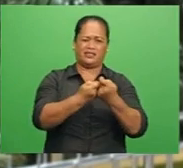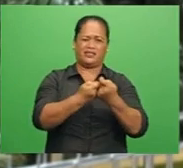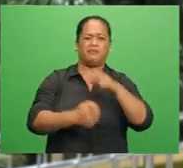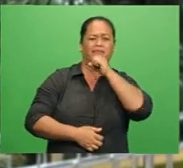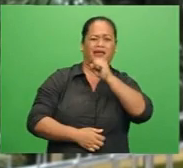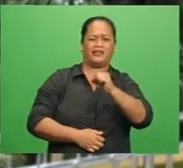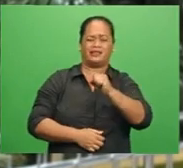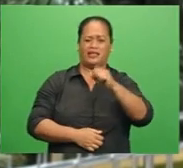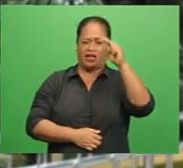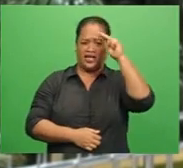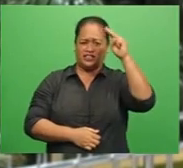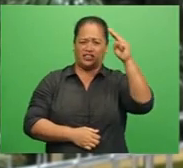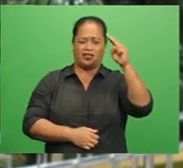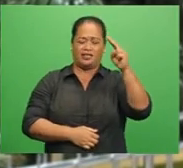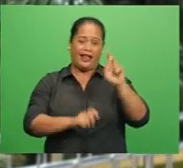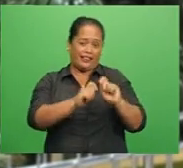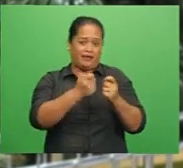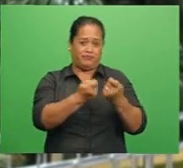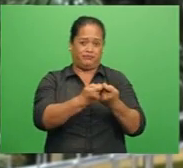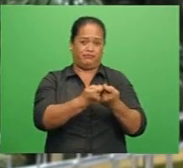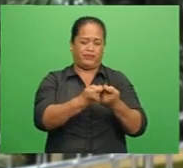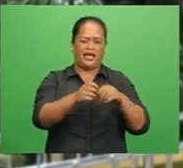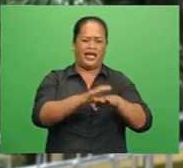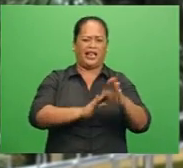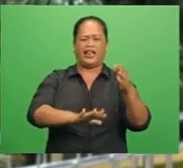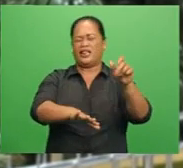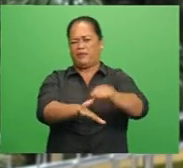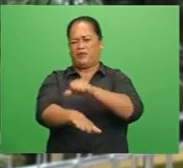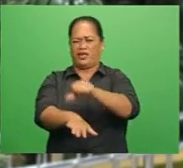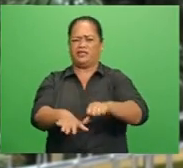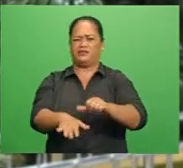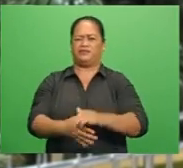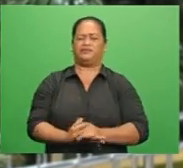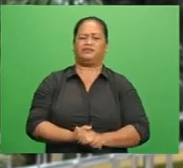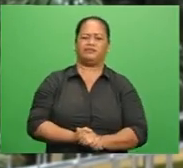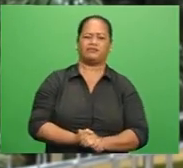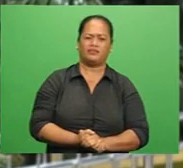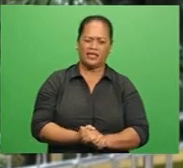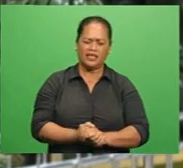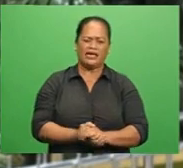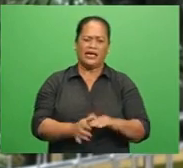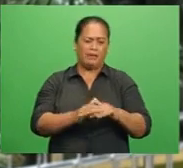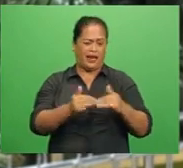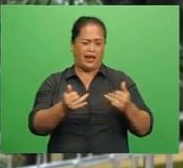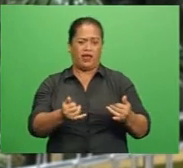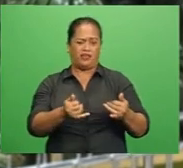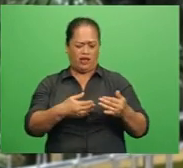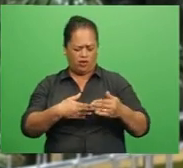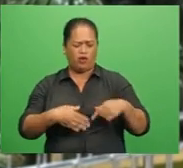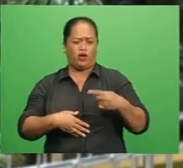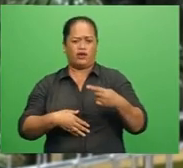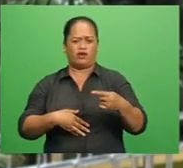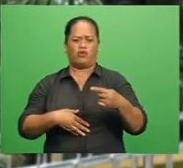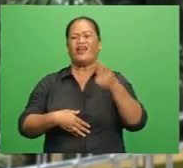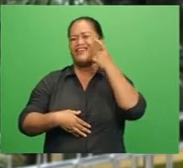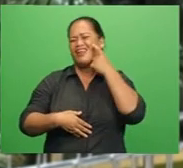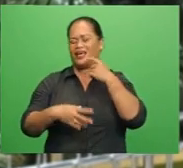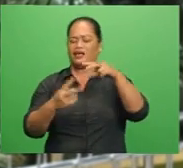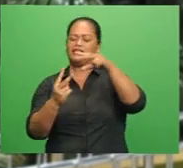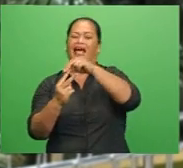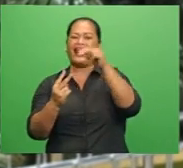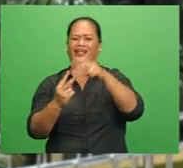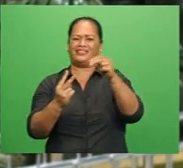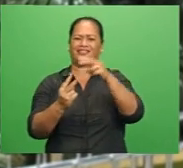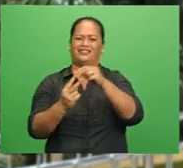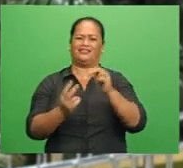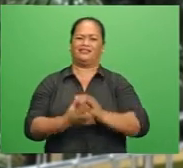believe 6 women's team, and it's good that for next year we will try and split